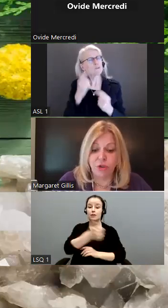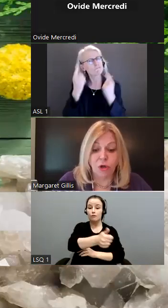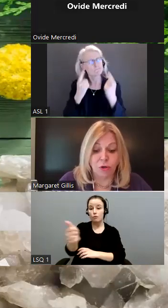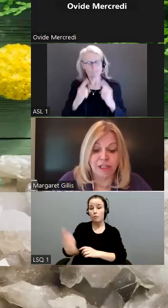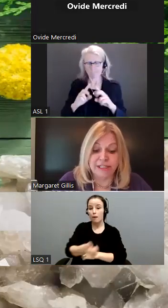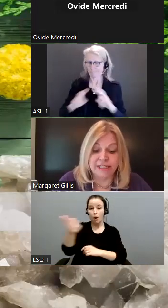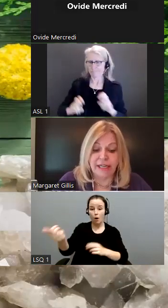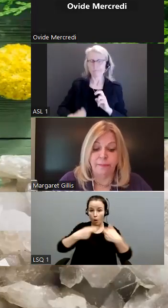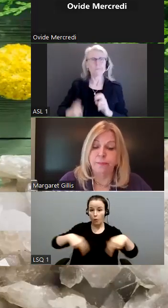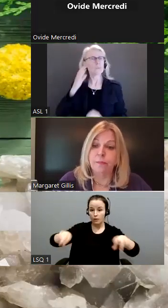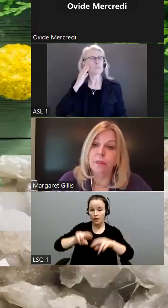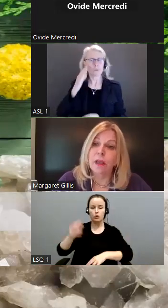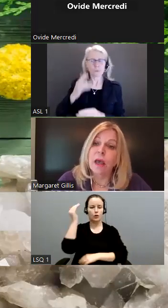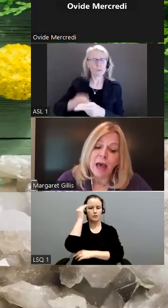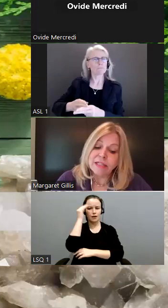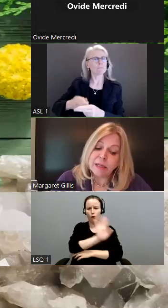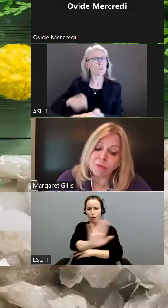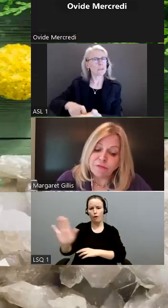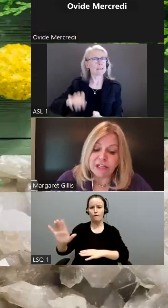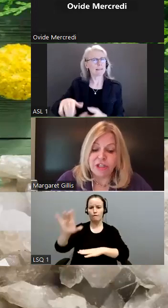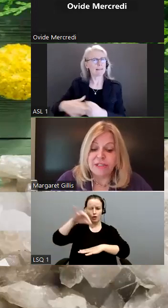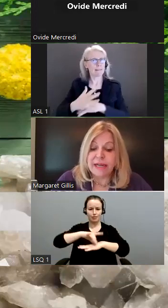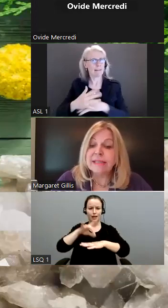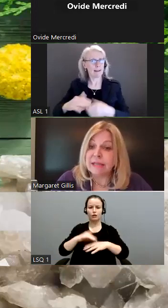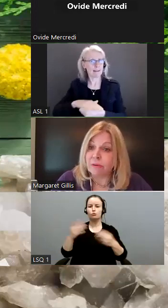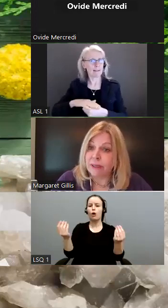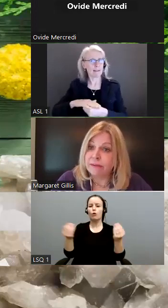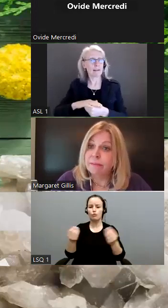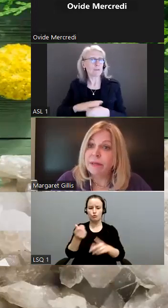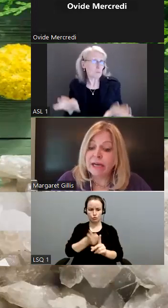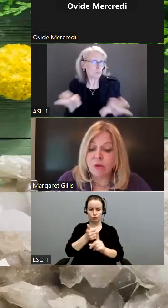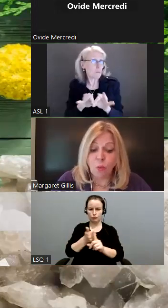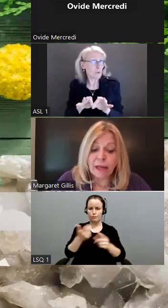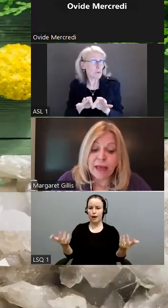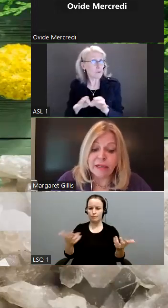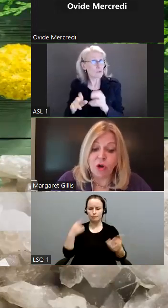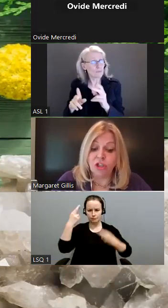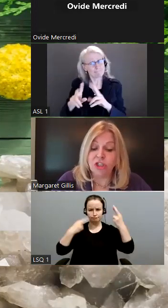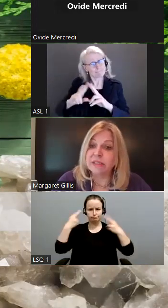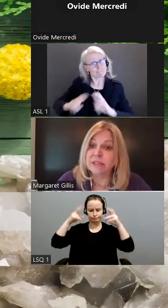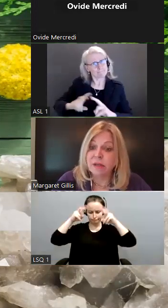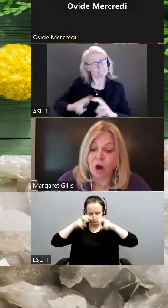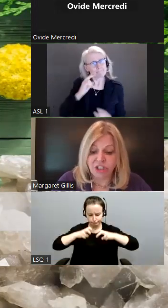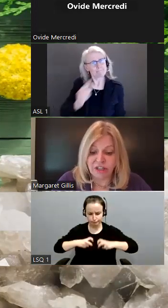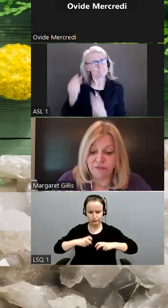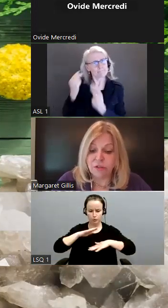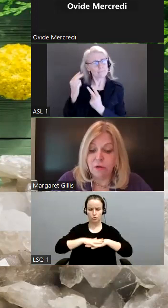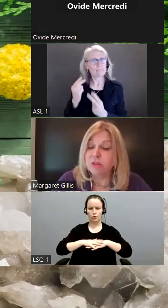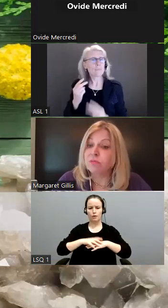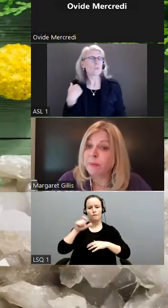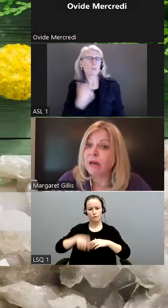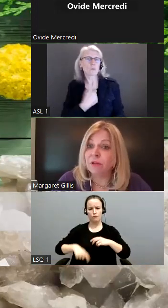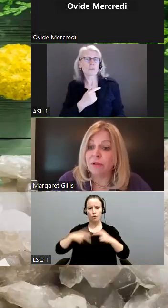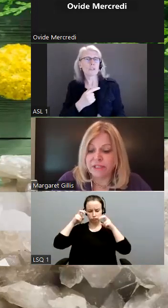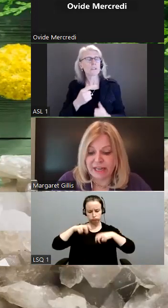which you are currently sitting. A deeper reflection is necessary because while land acknowledgements are delivered